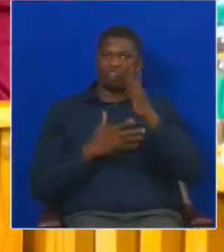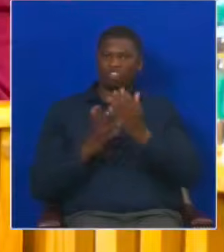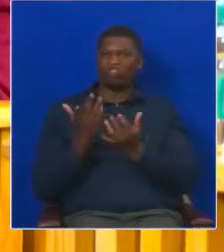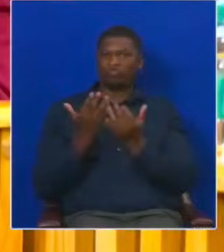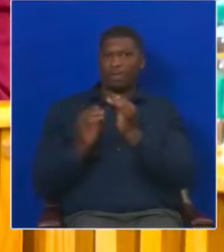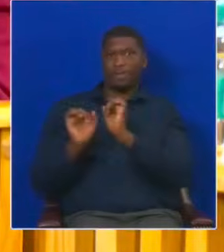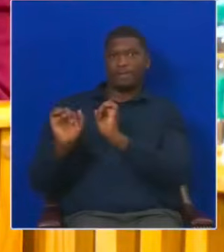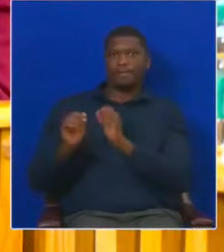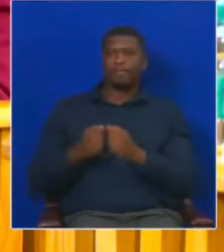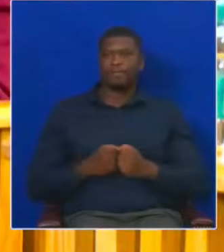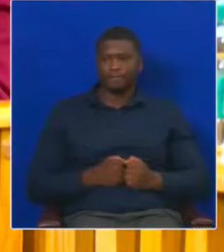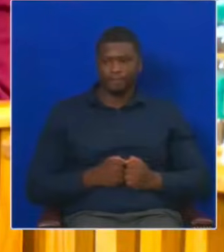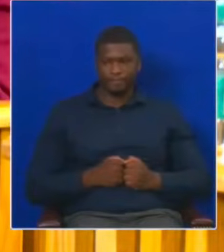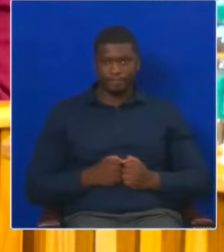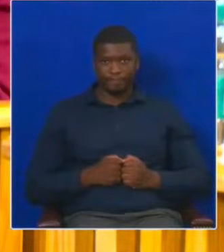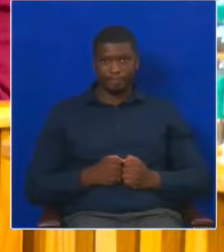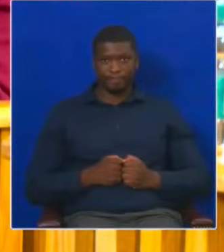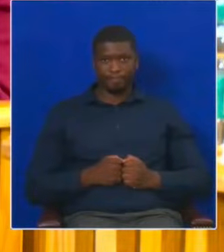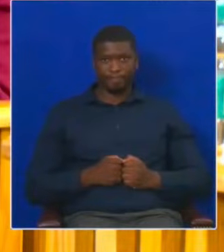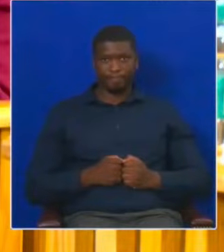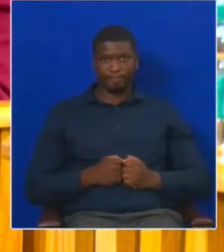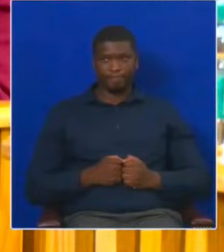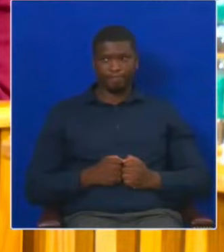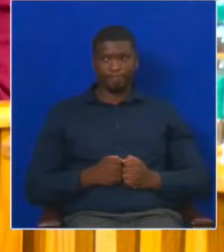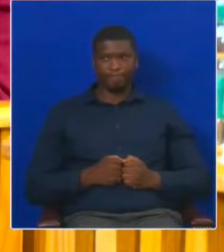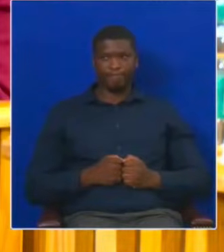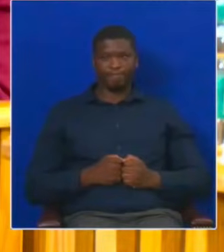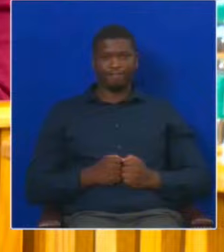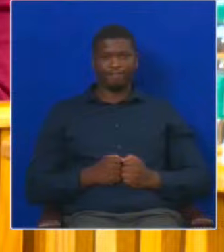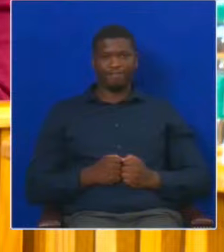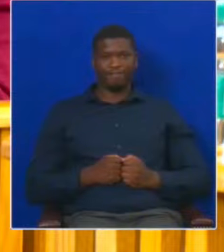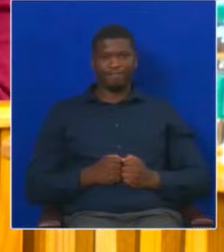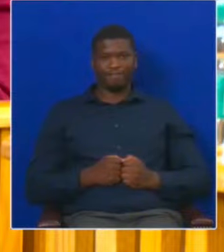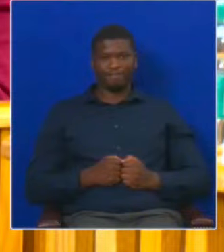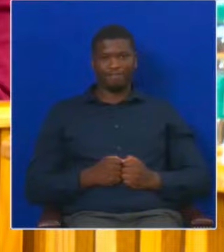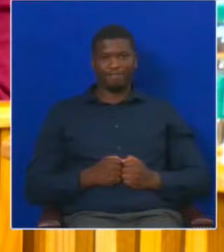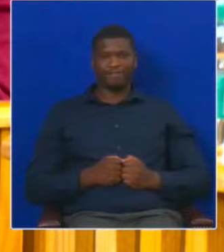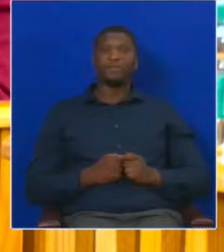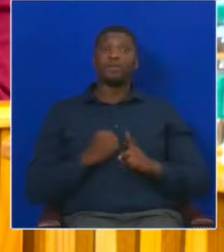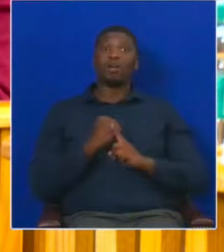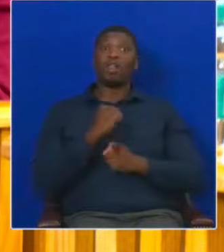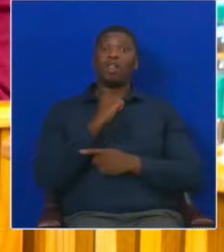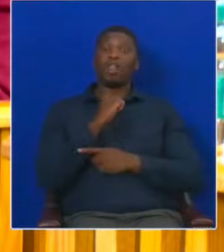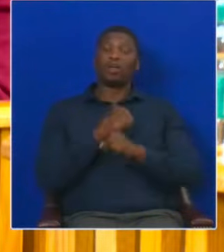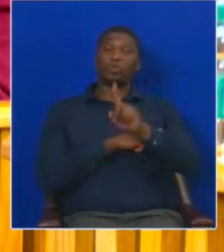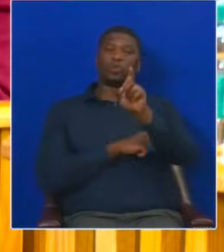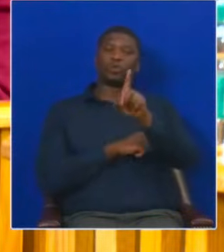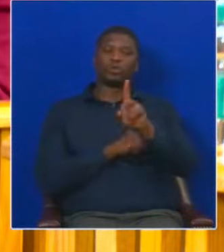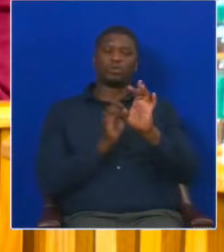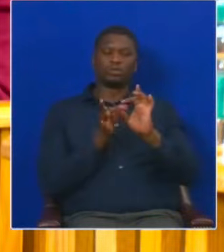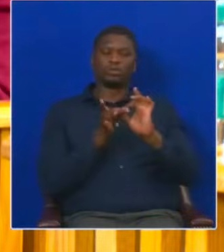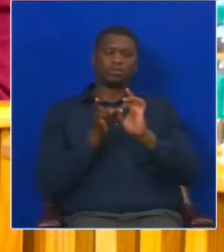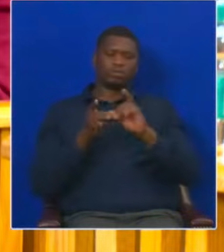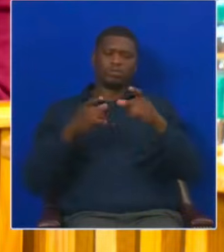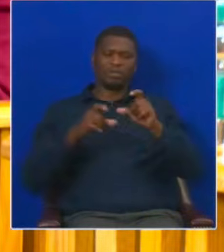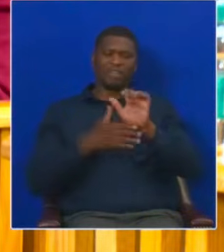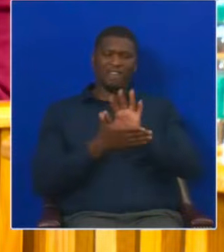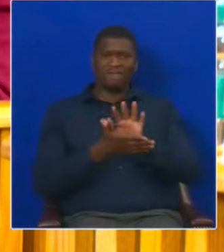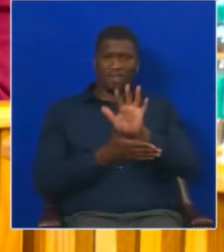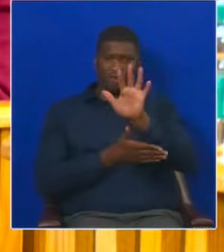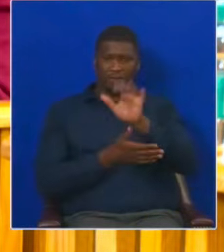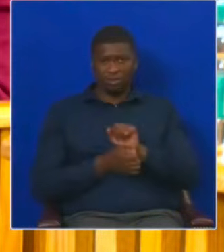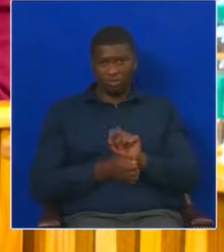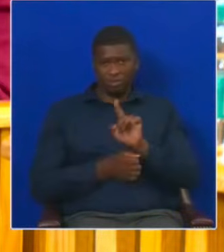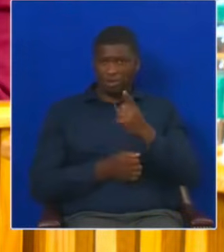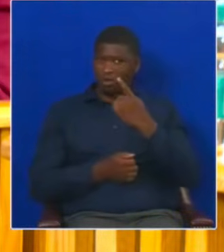Witness C, my final question with reference to paragraph 15. Your evidence has been that these